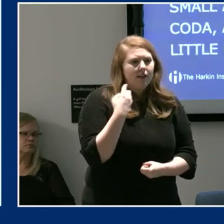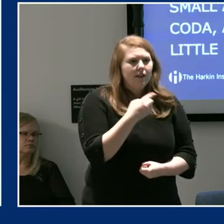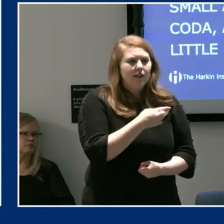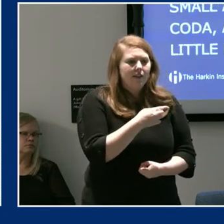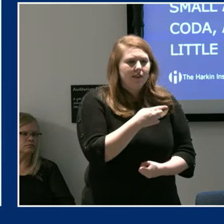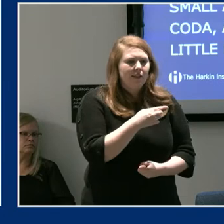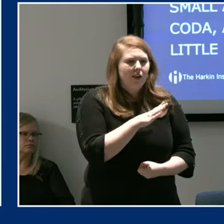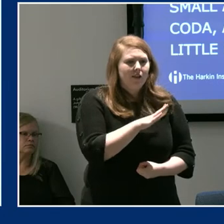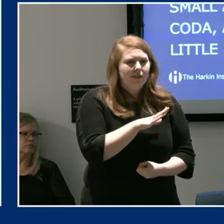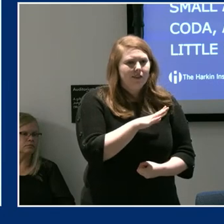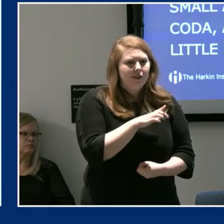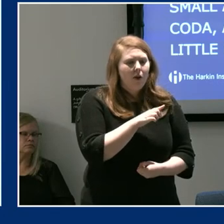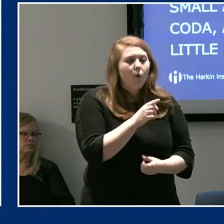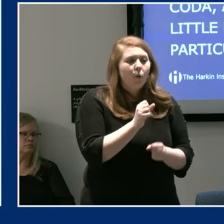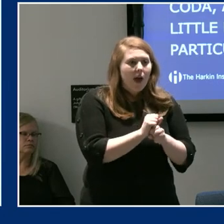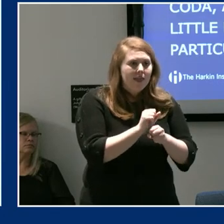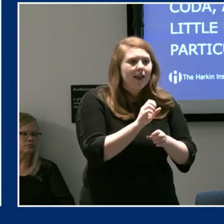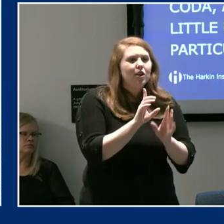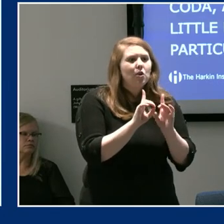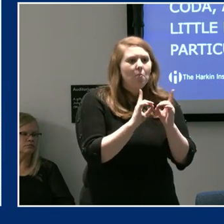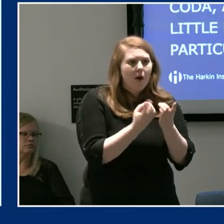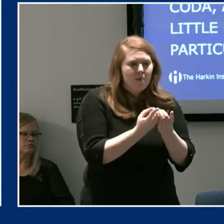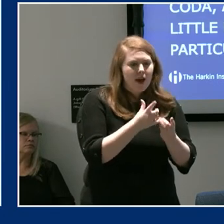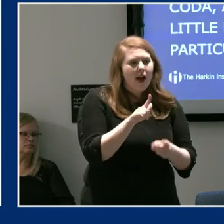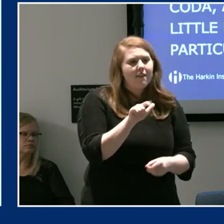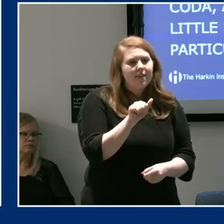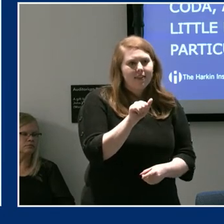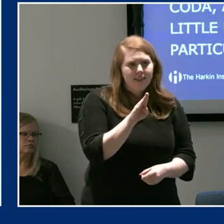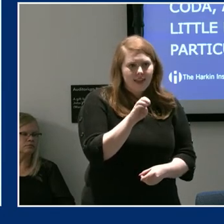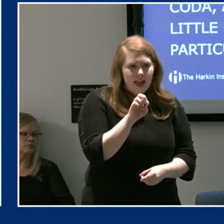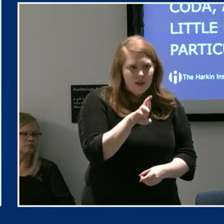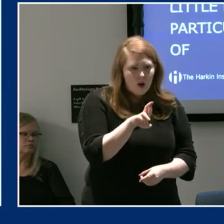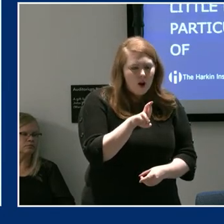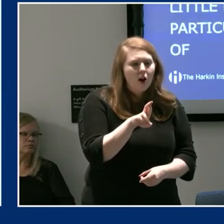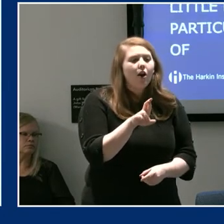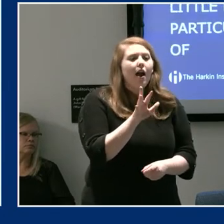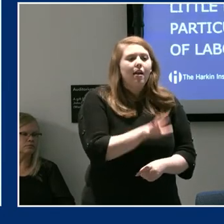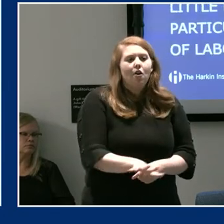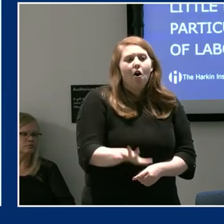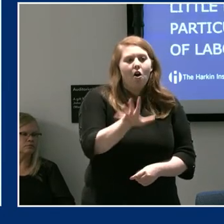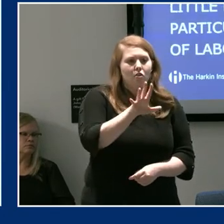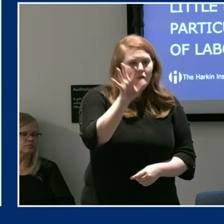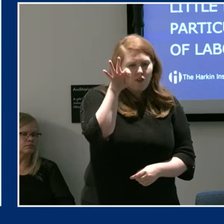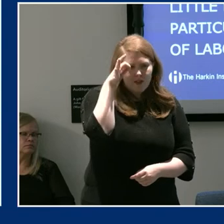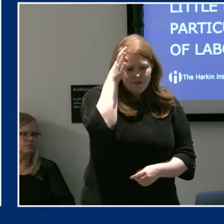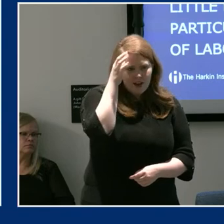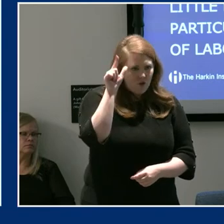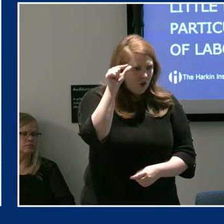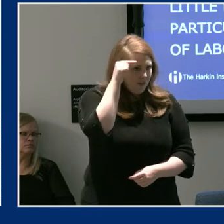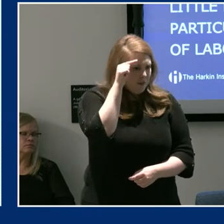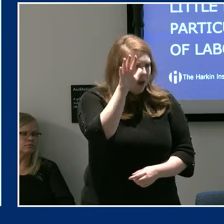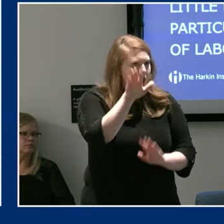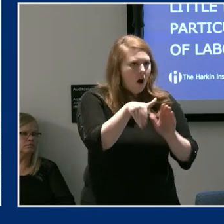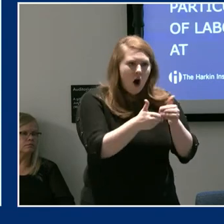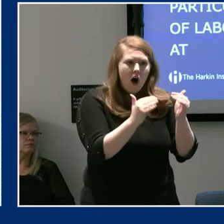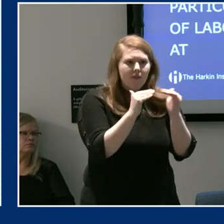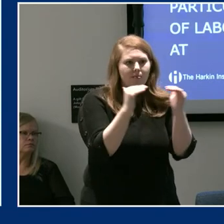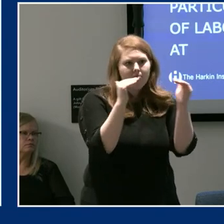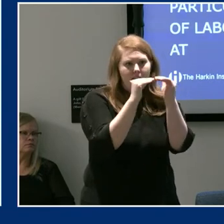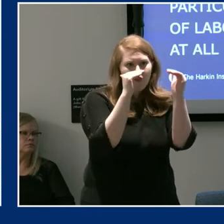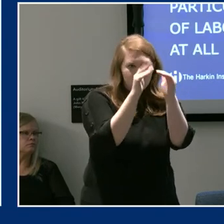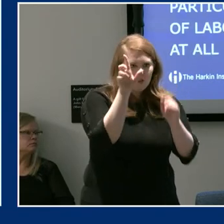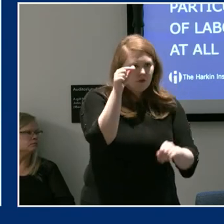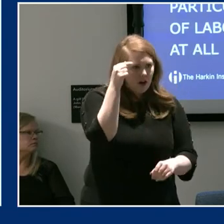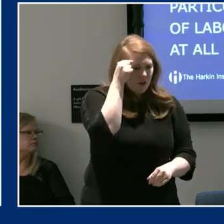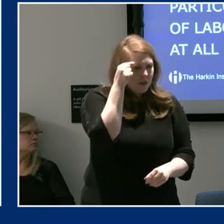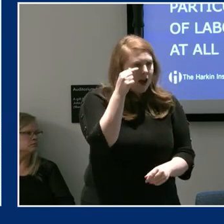the Department of Labor, but across the federal government and at all levels of government, across